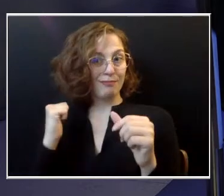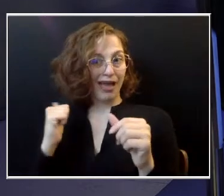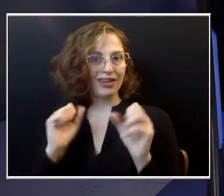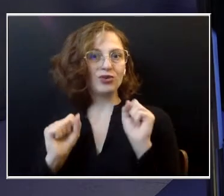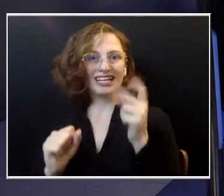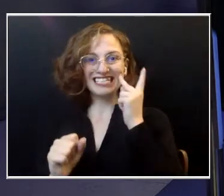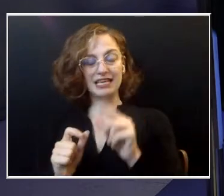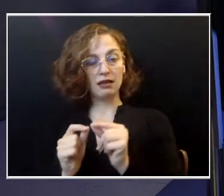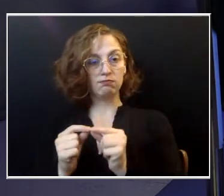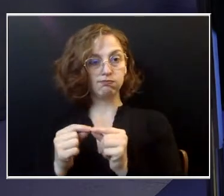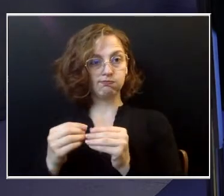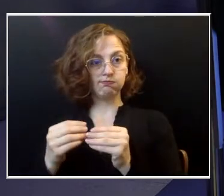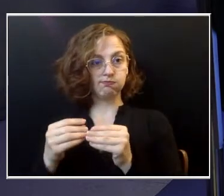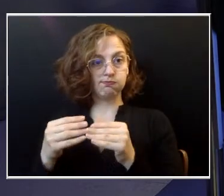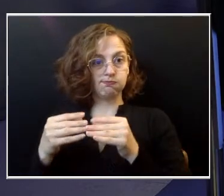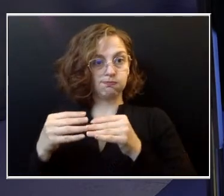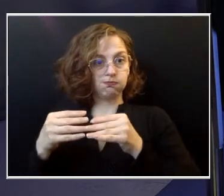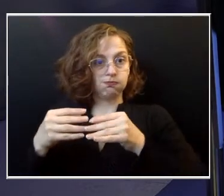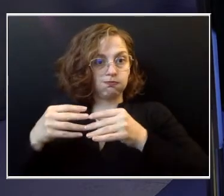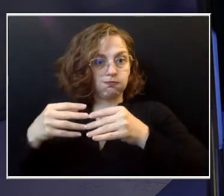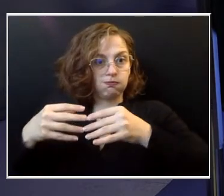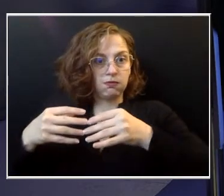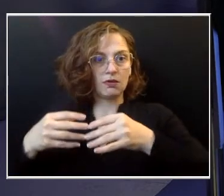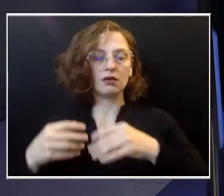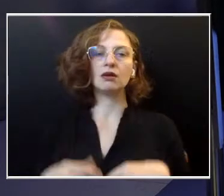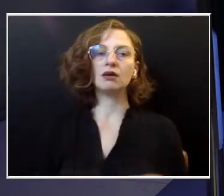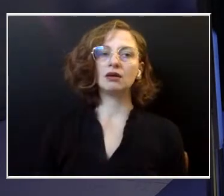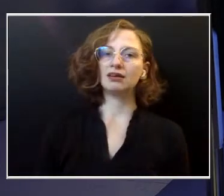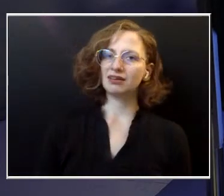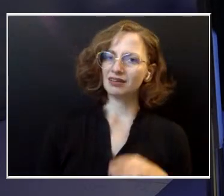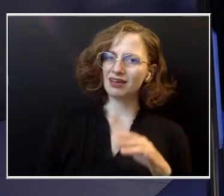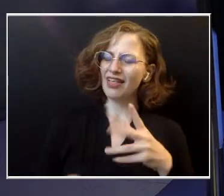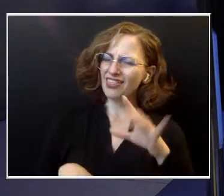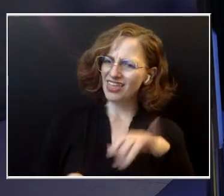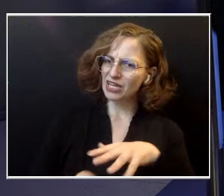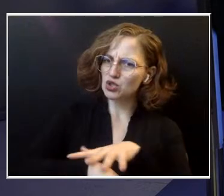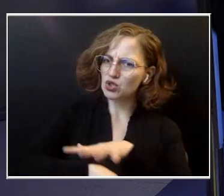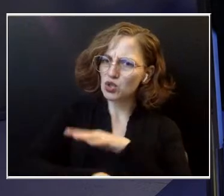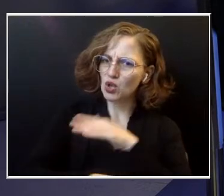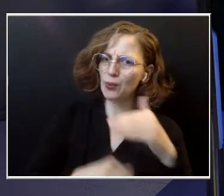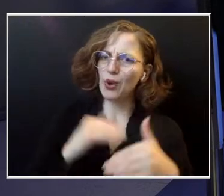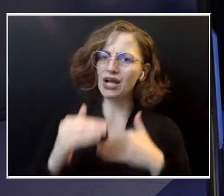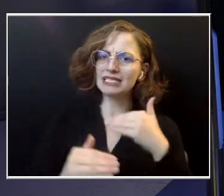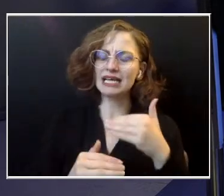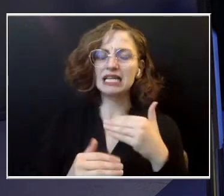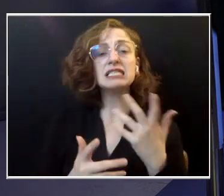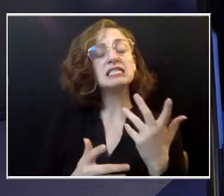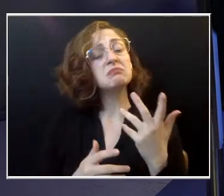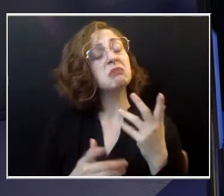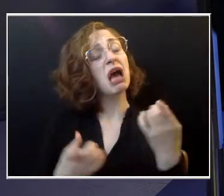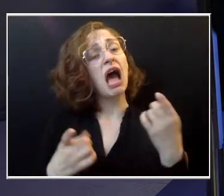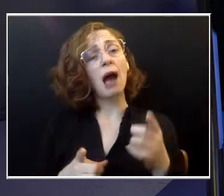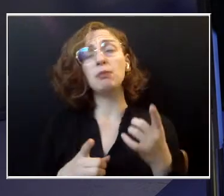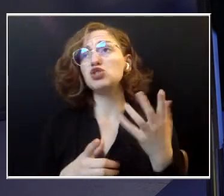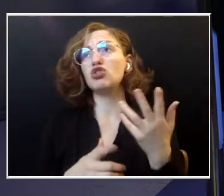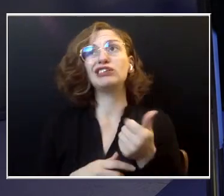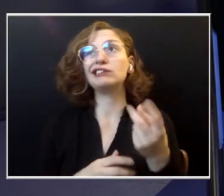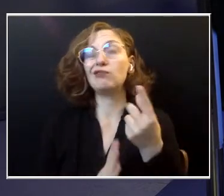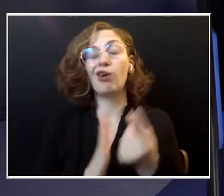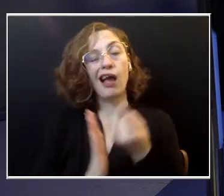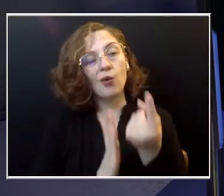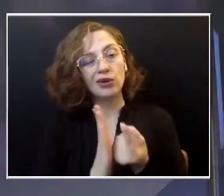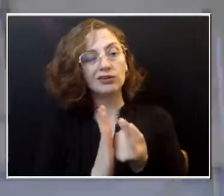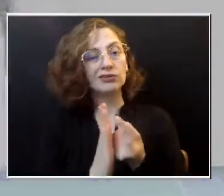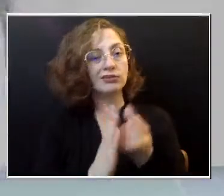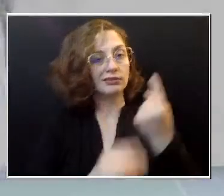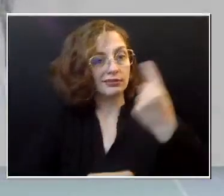typically slow over, hours, maybe even days as well. But not really a whole long time. I mean, Correct. We're talking a matter of hours or days. So, okay, so let's